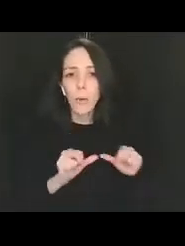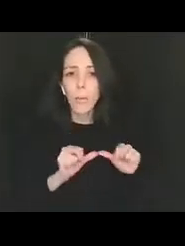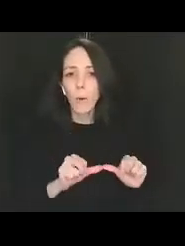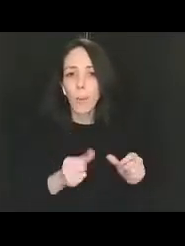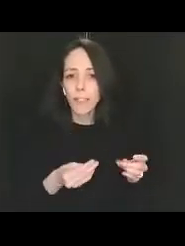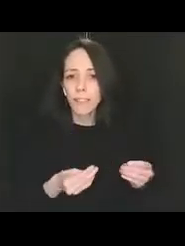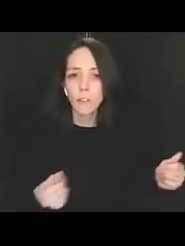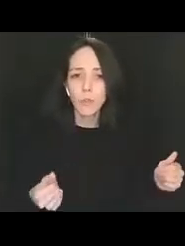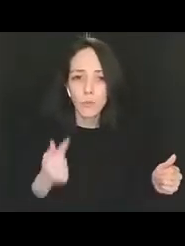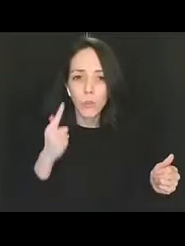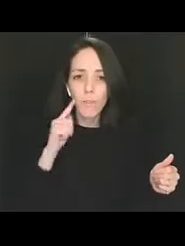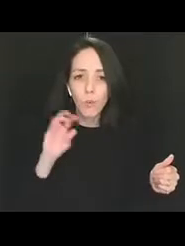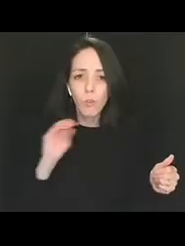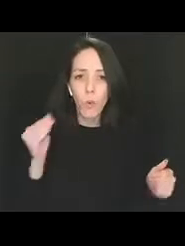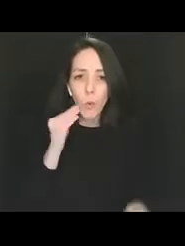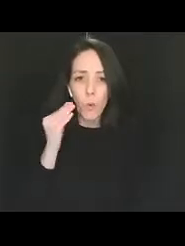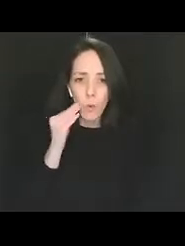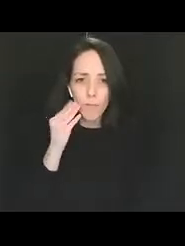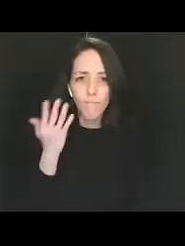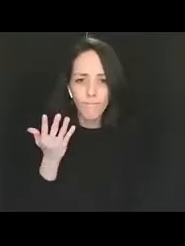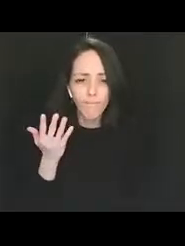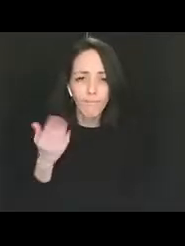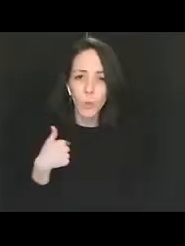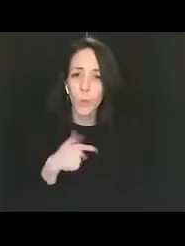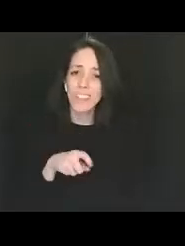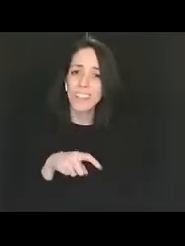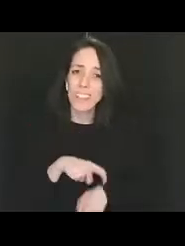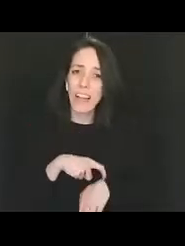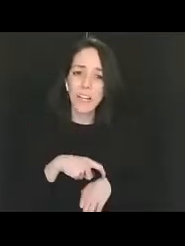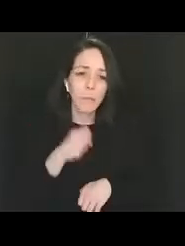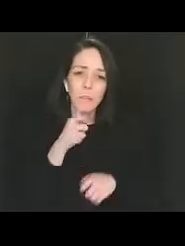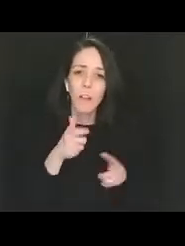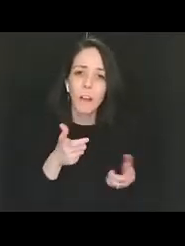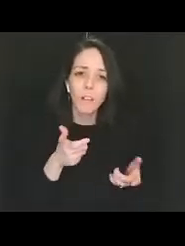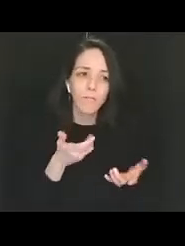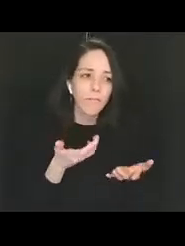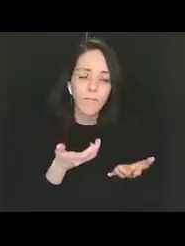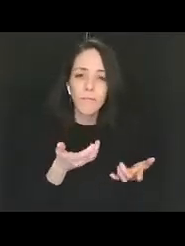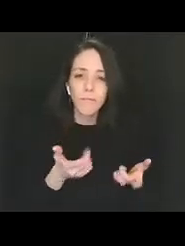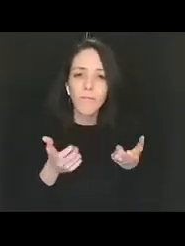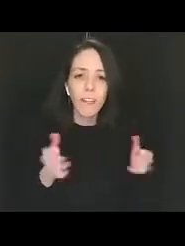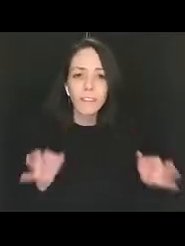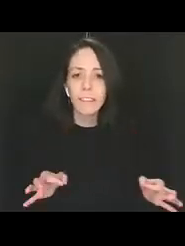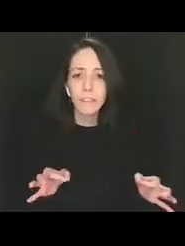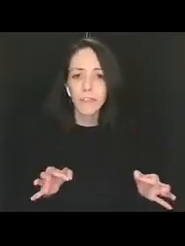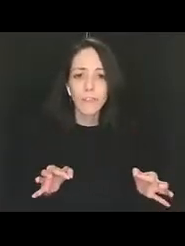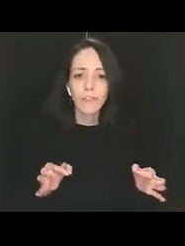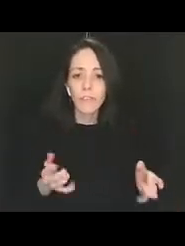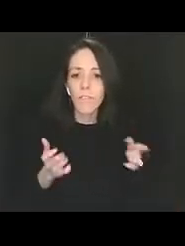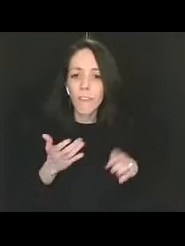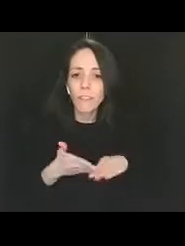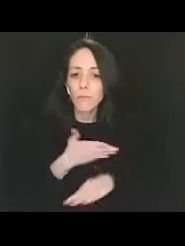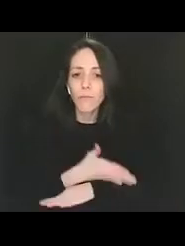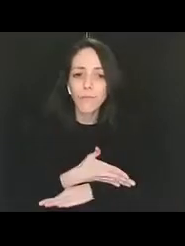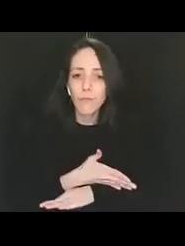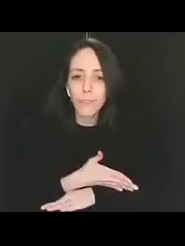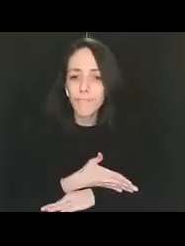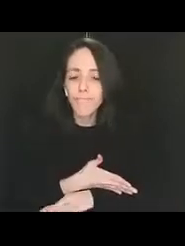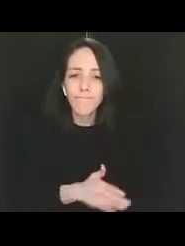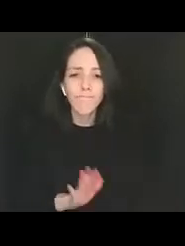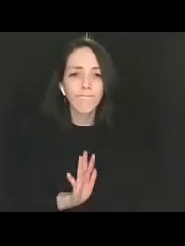in, I hope that's comforting in some way, that I'm looking out